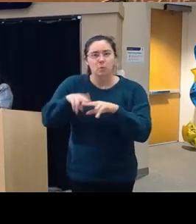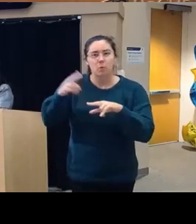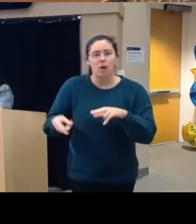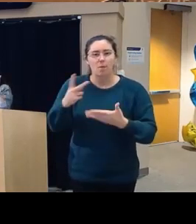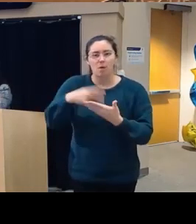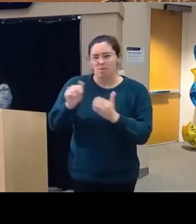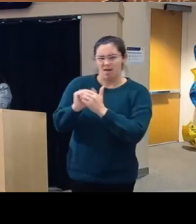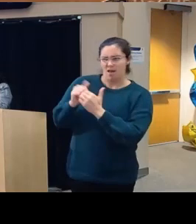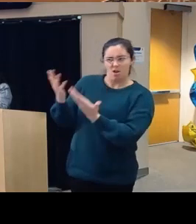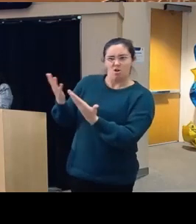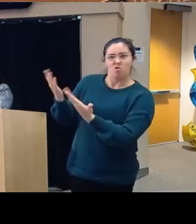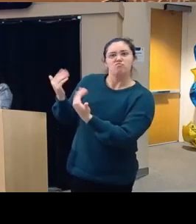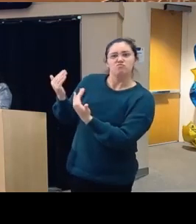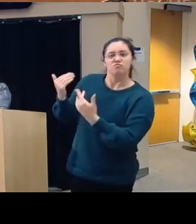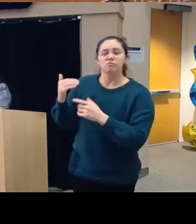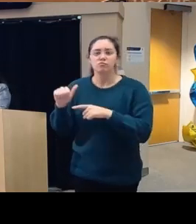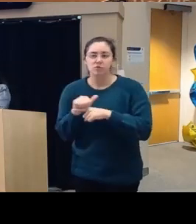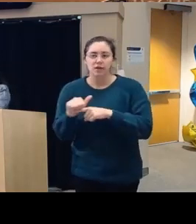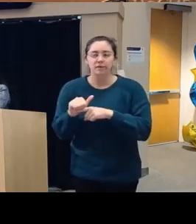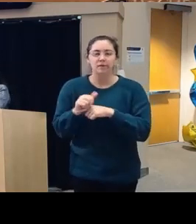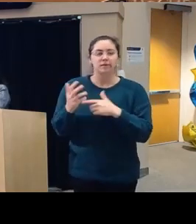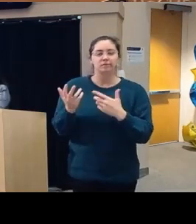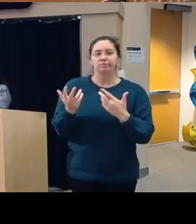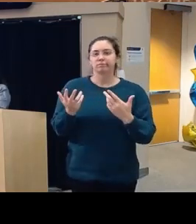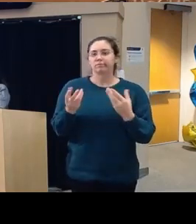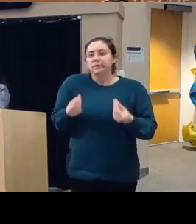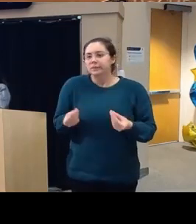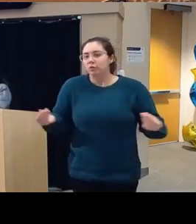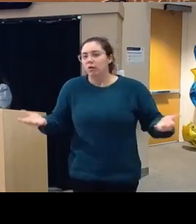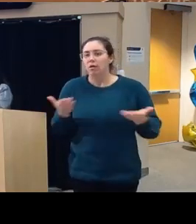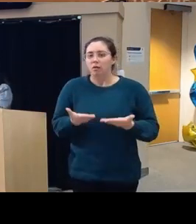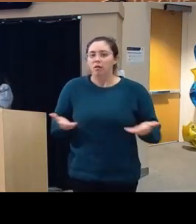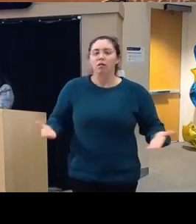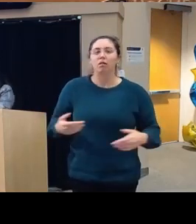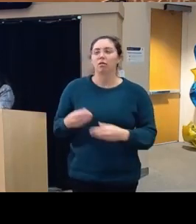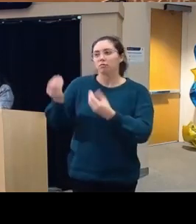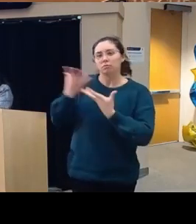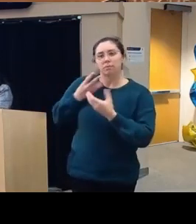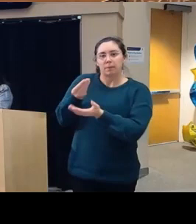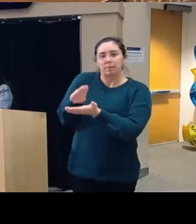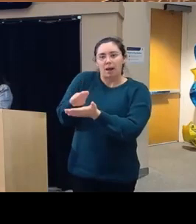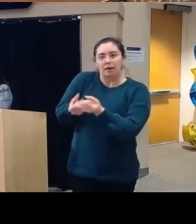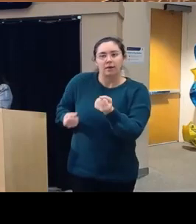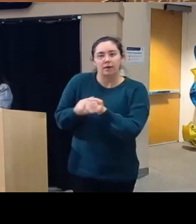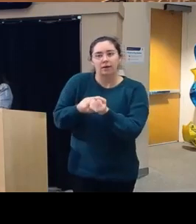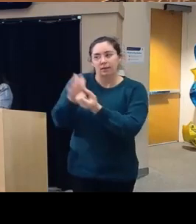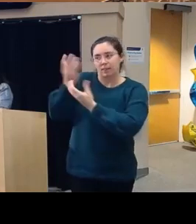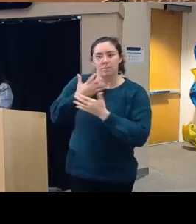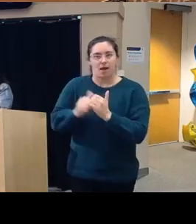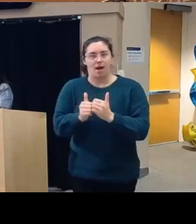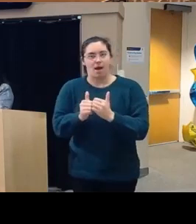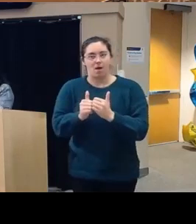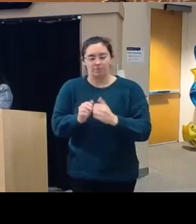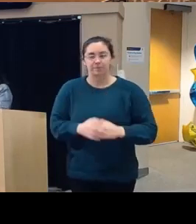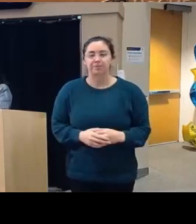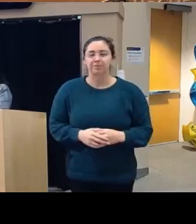actually do that? Give me the training, give me, the materials, like give me the funding, like how am I doing it?